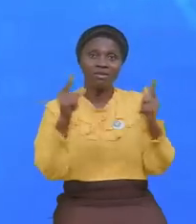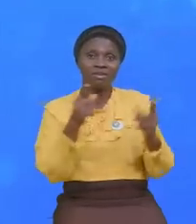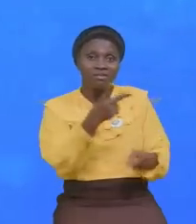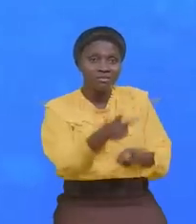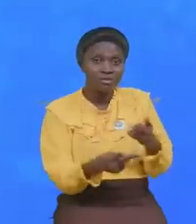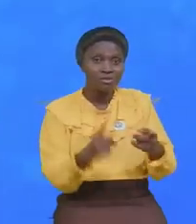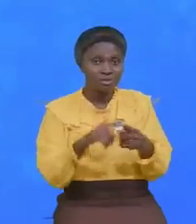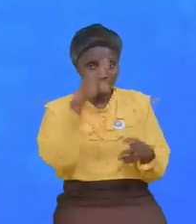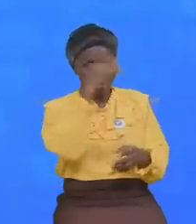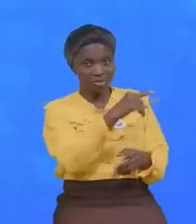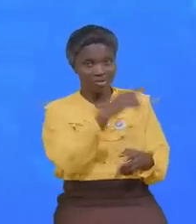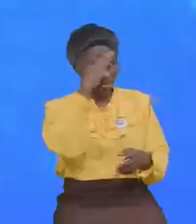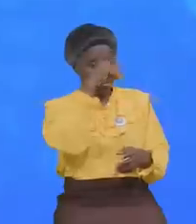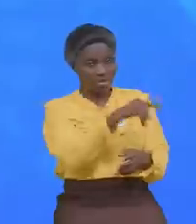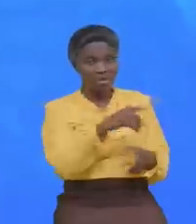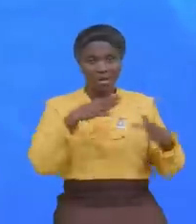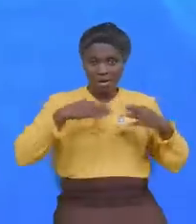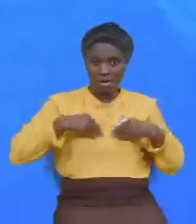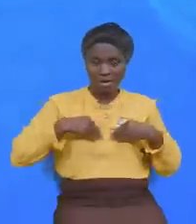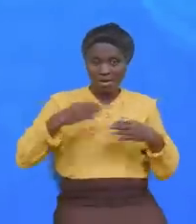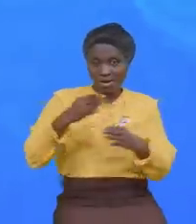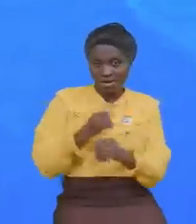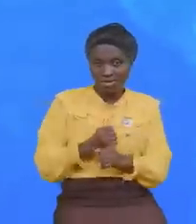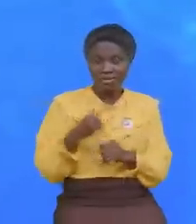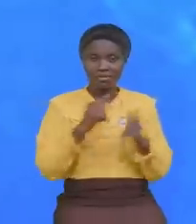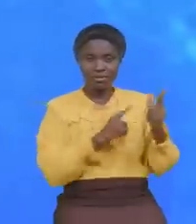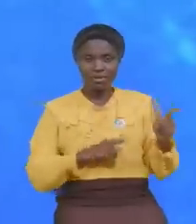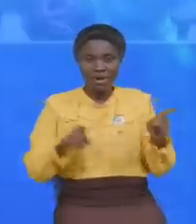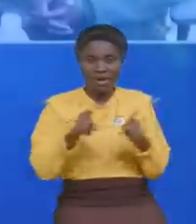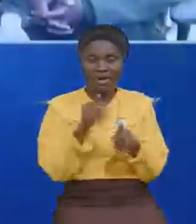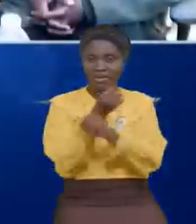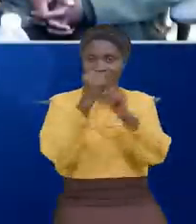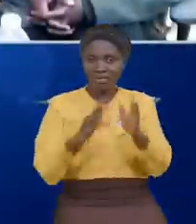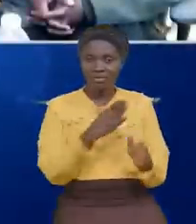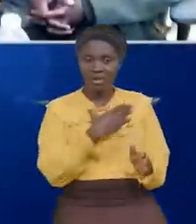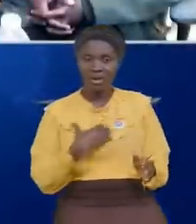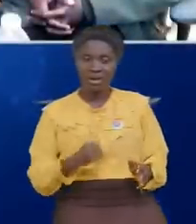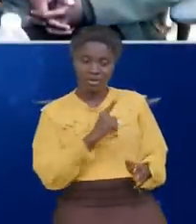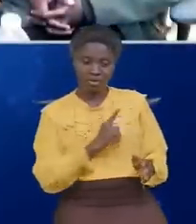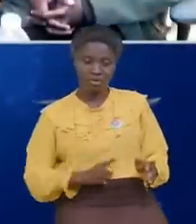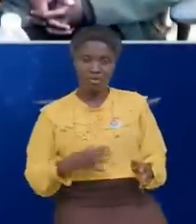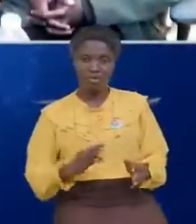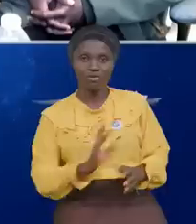he received the Lord as Savior and Lord of his life.